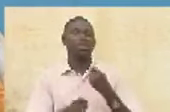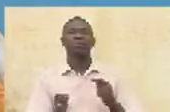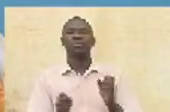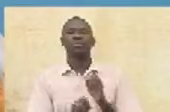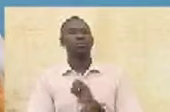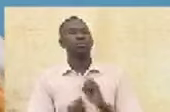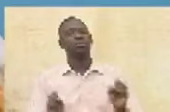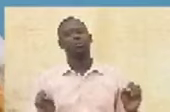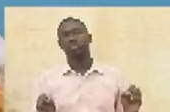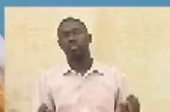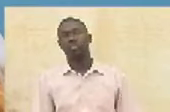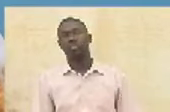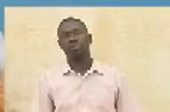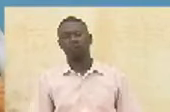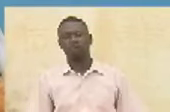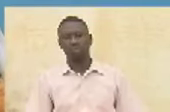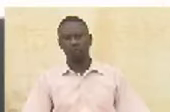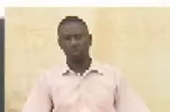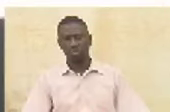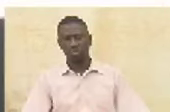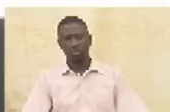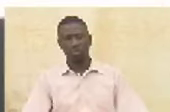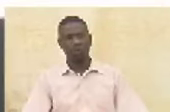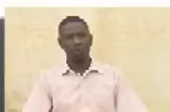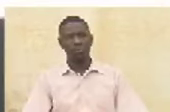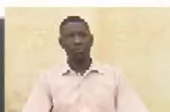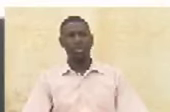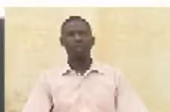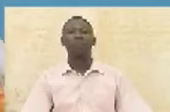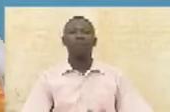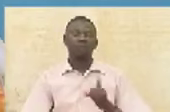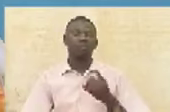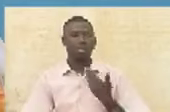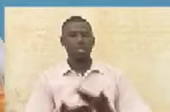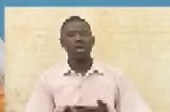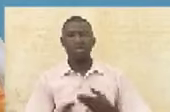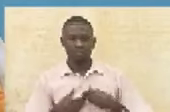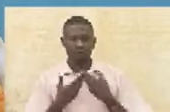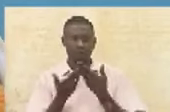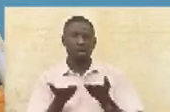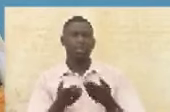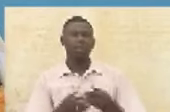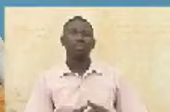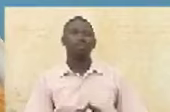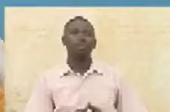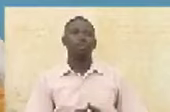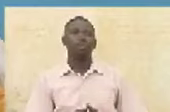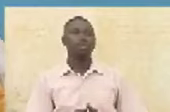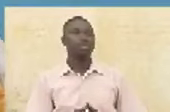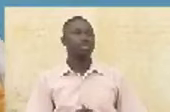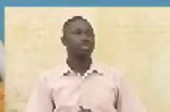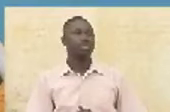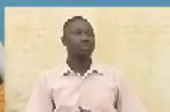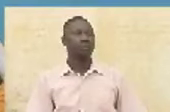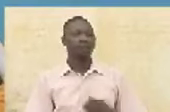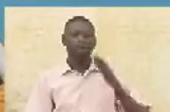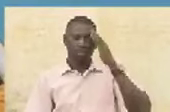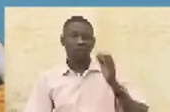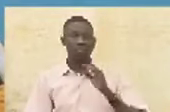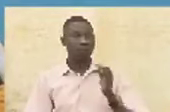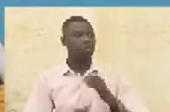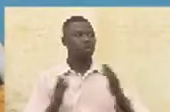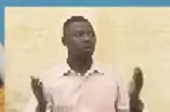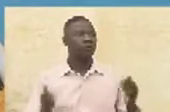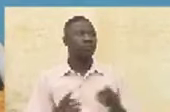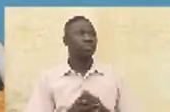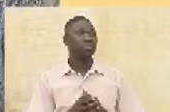occurrence of a thing like this again in the country. That's what I have to say. Yes. Thank you very much